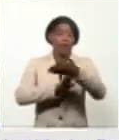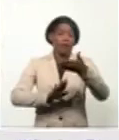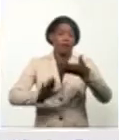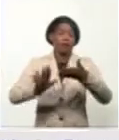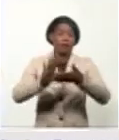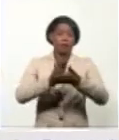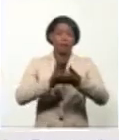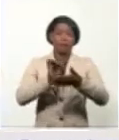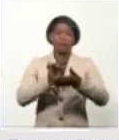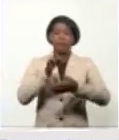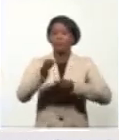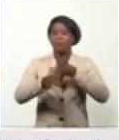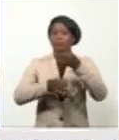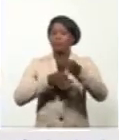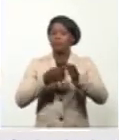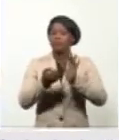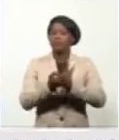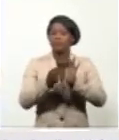Americas,